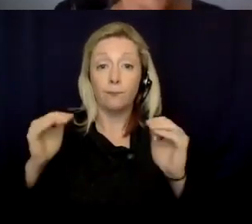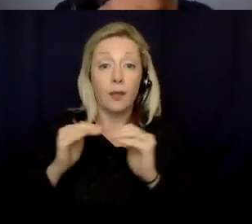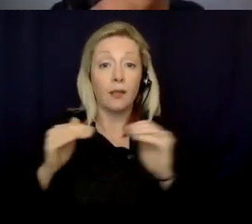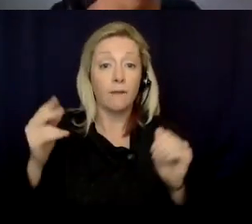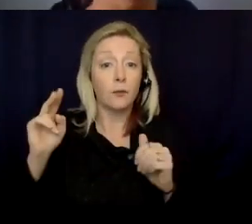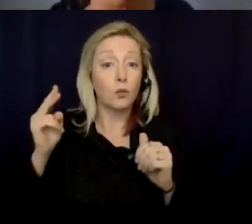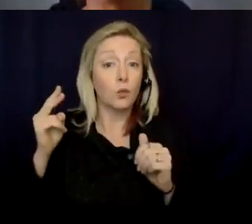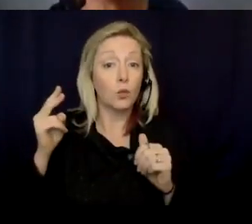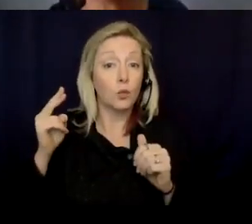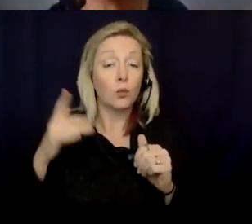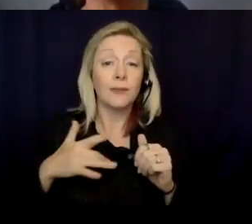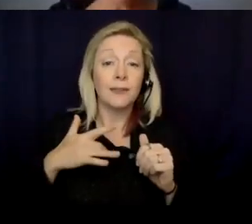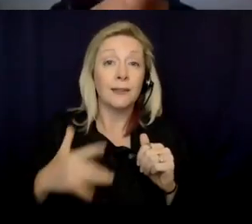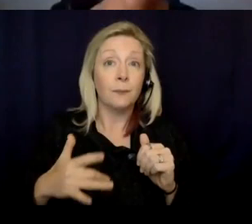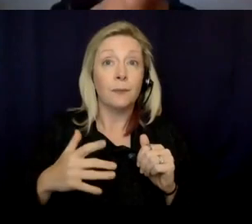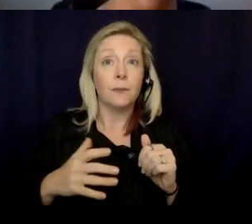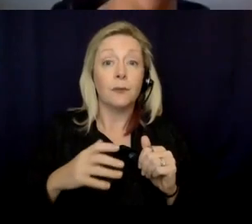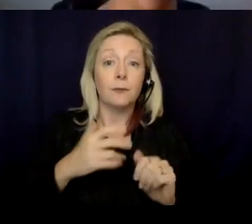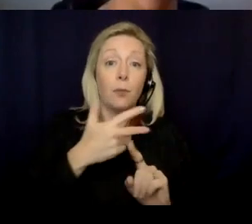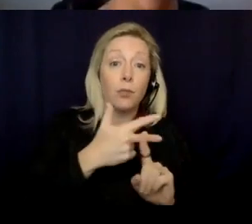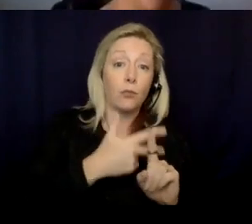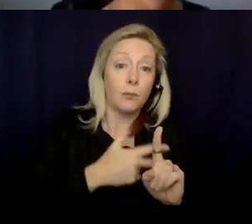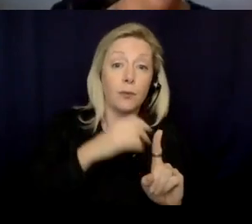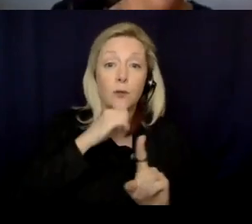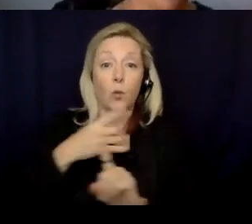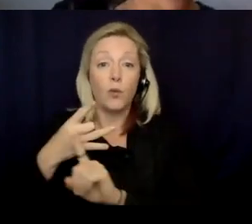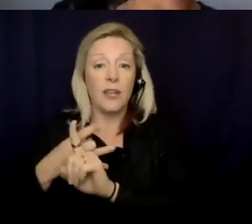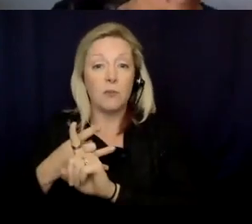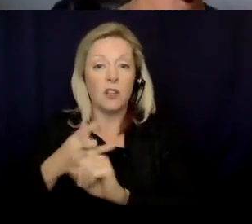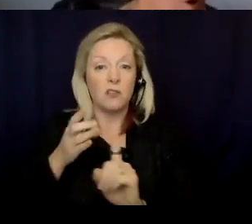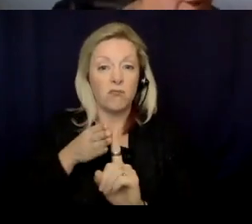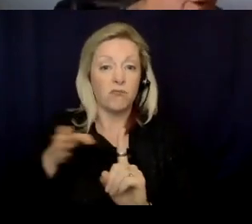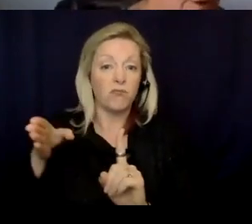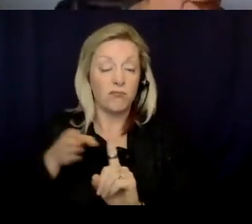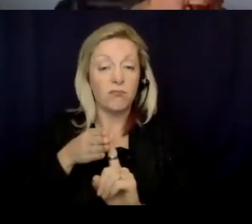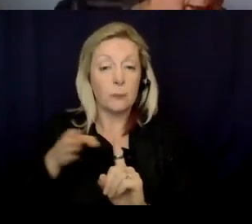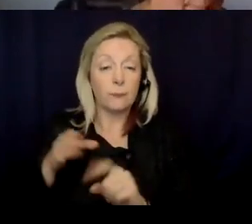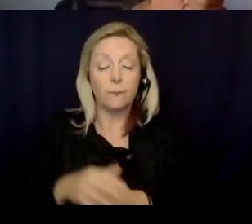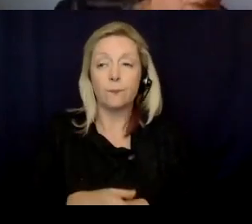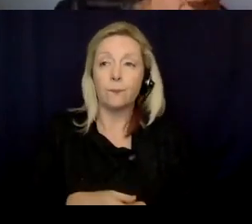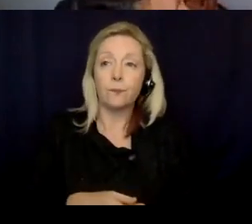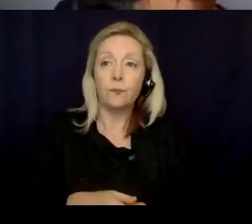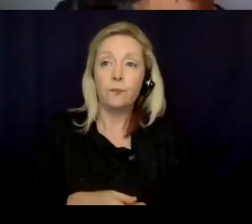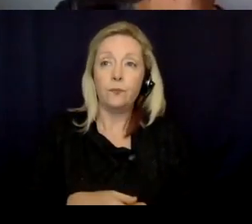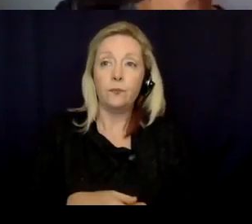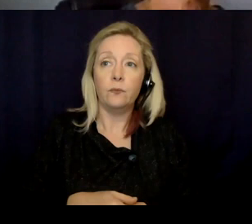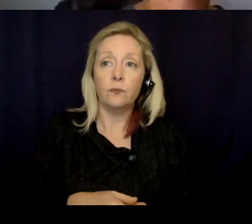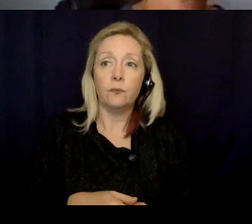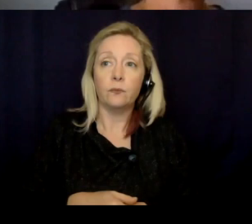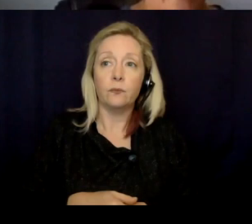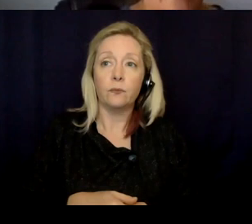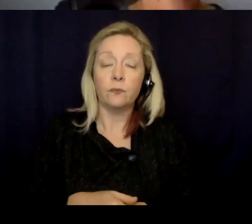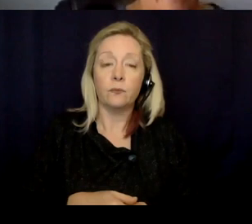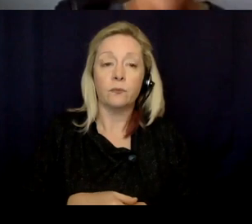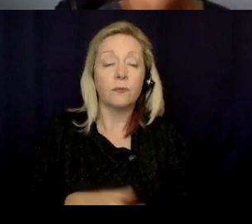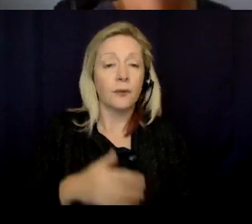that typically happens from 3 to 8 months. And, you know, I was thinking about this a little bit earlier today. And that's